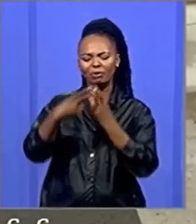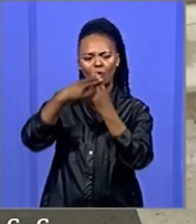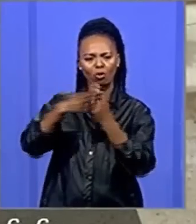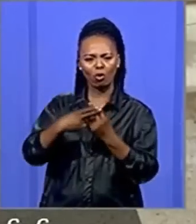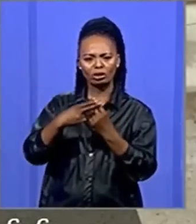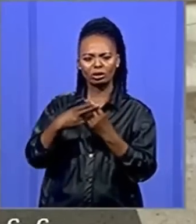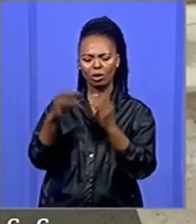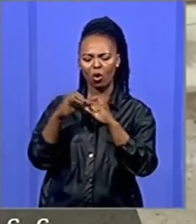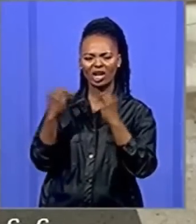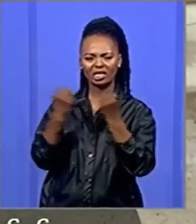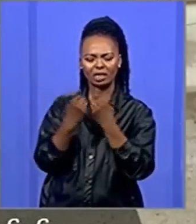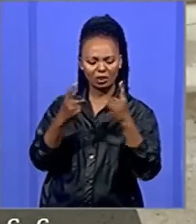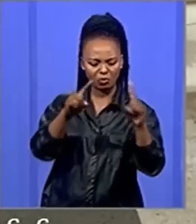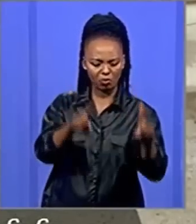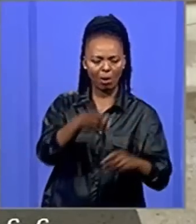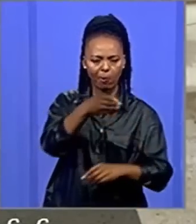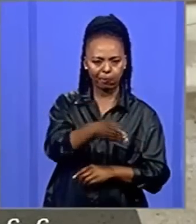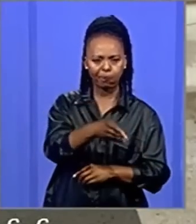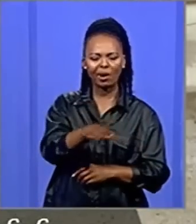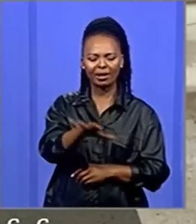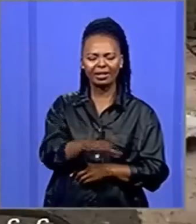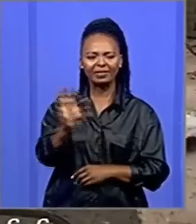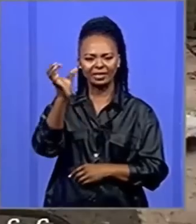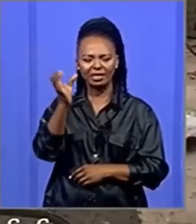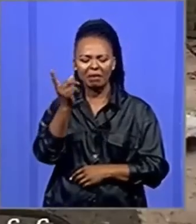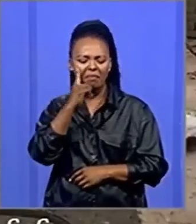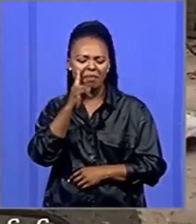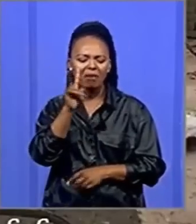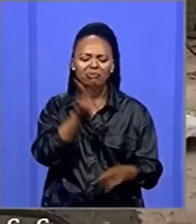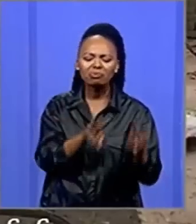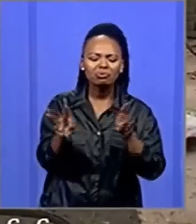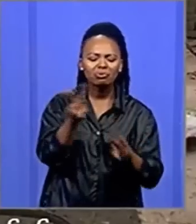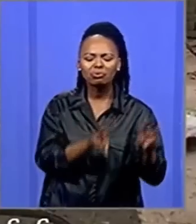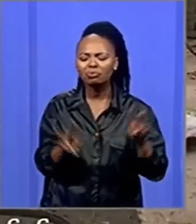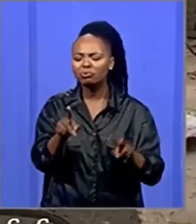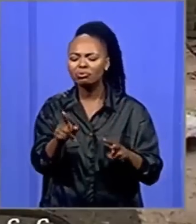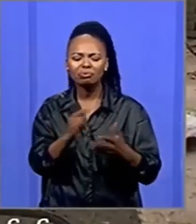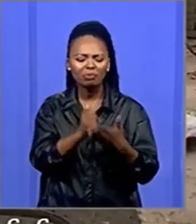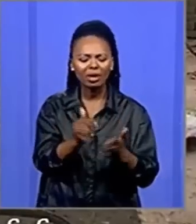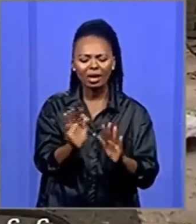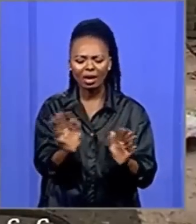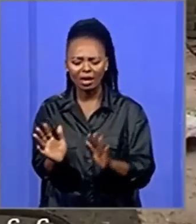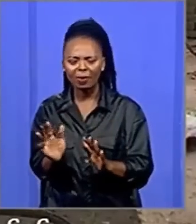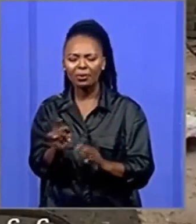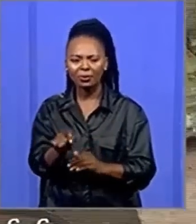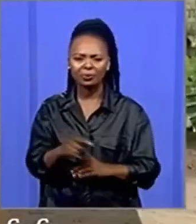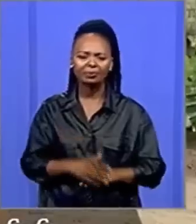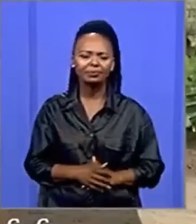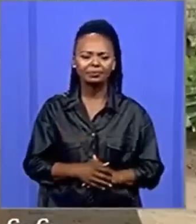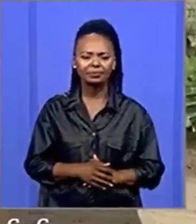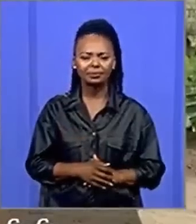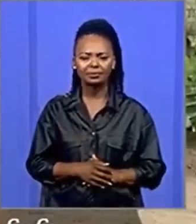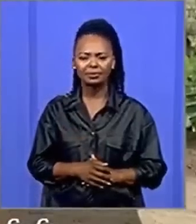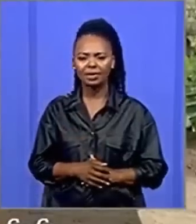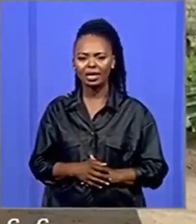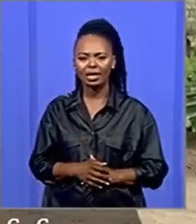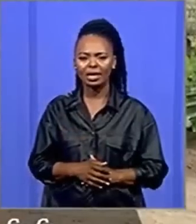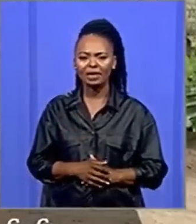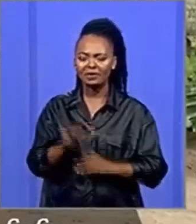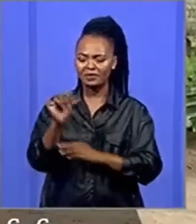ona o teng. Ho nnile ha hlahlojwa dibaka e le hore haufinyana ho tle ho neelanwe ka dithuso tsa botho. Qadile re qadile